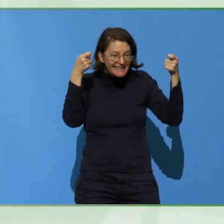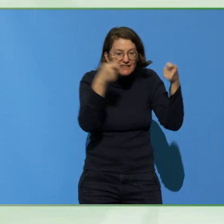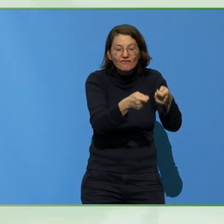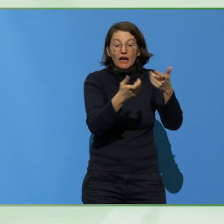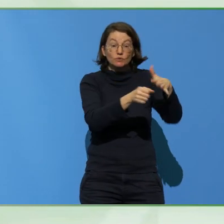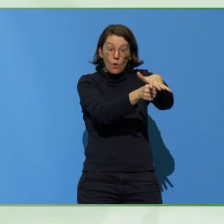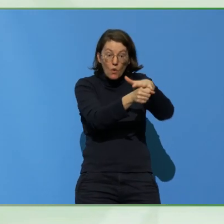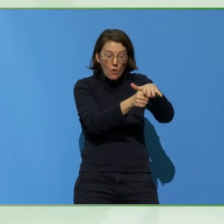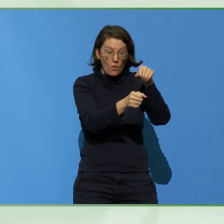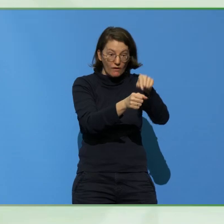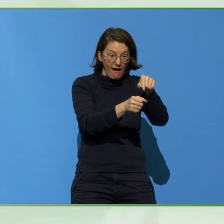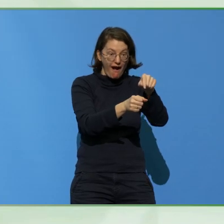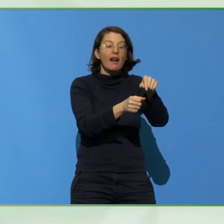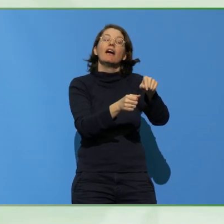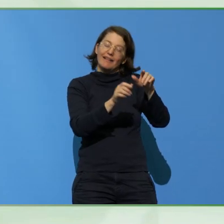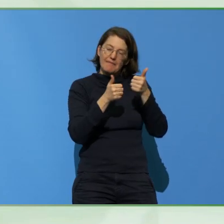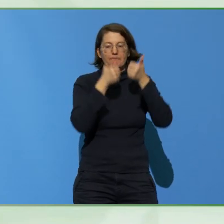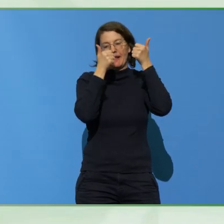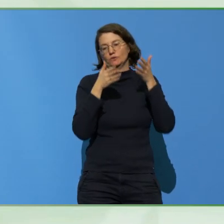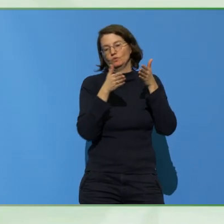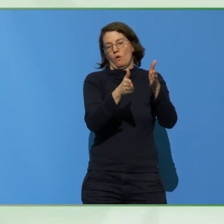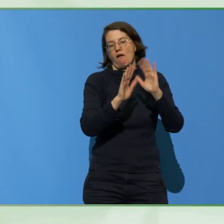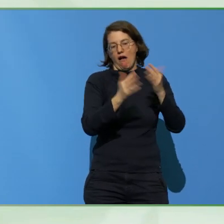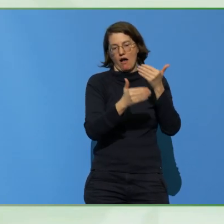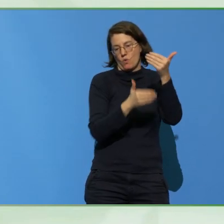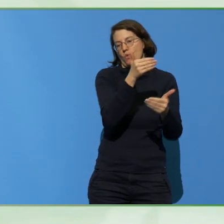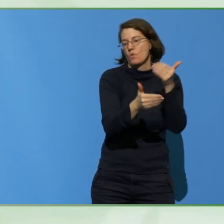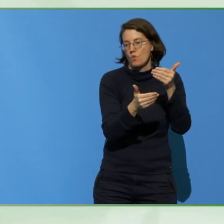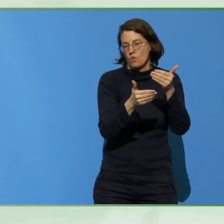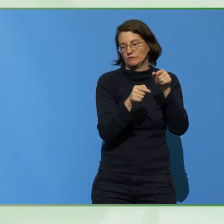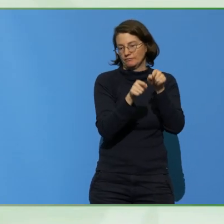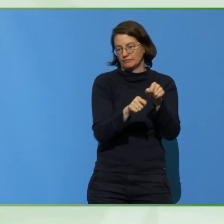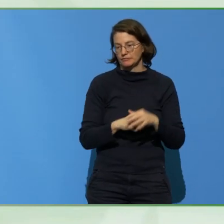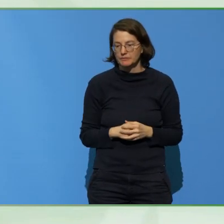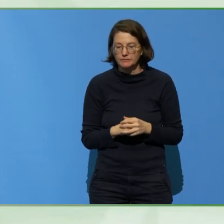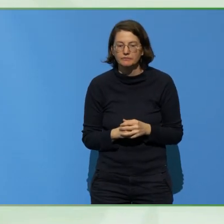Yeah, go on, Bernard. Yeah, so very quickly, I really also wanted to highlight that